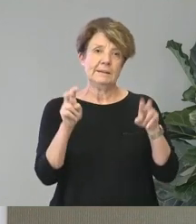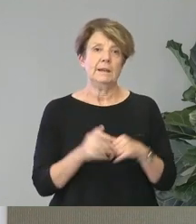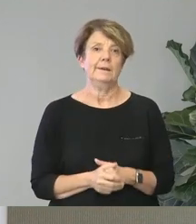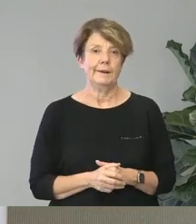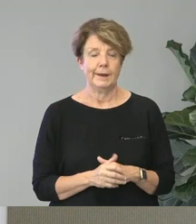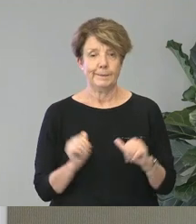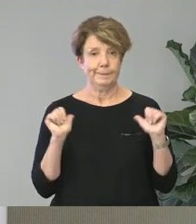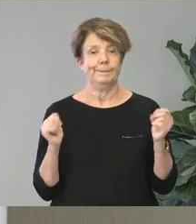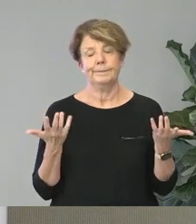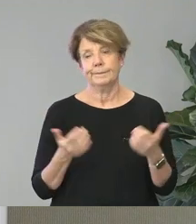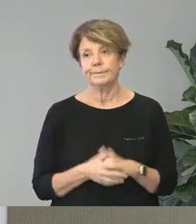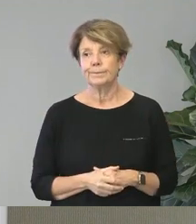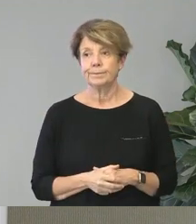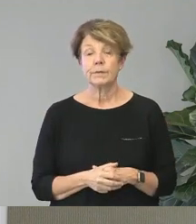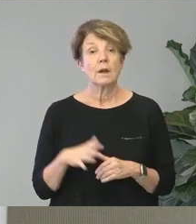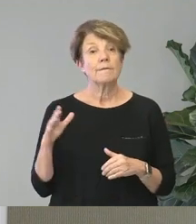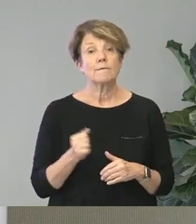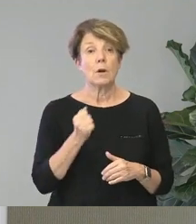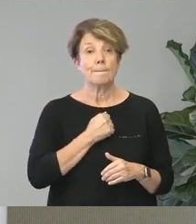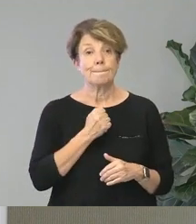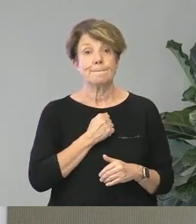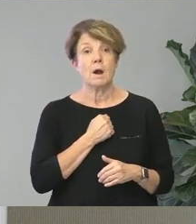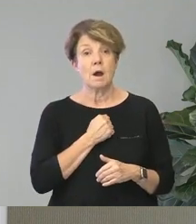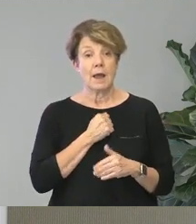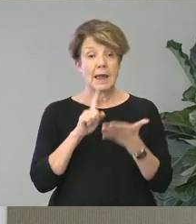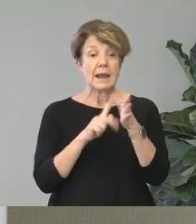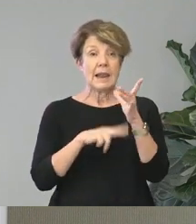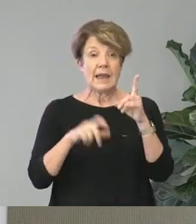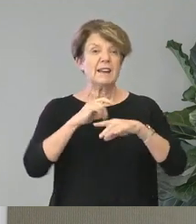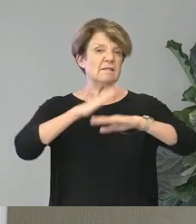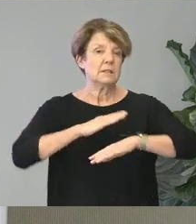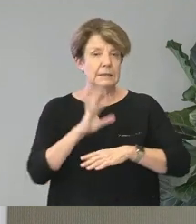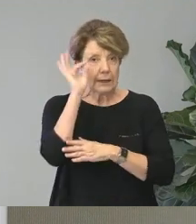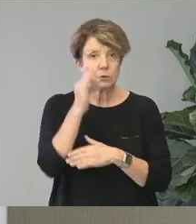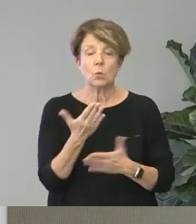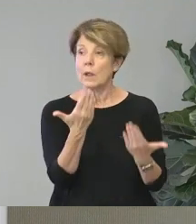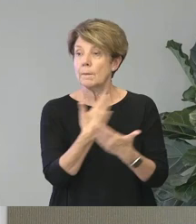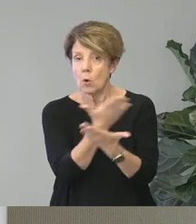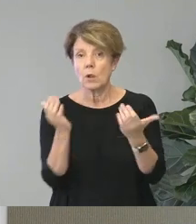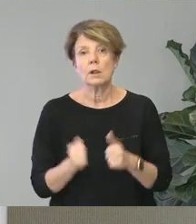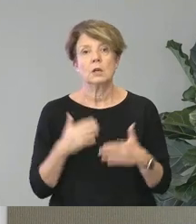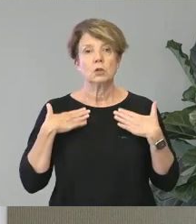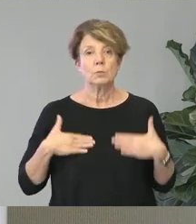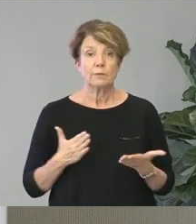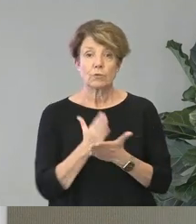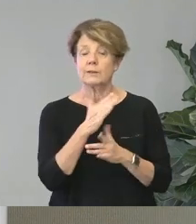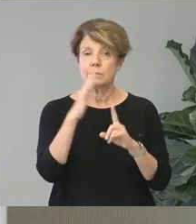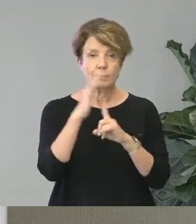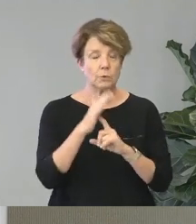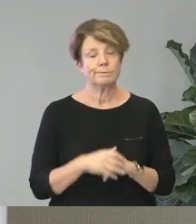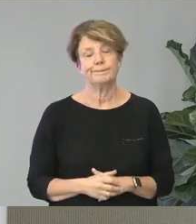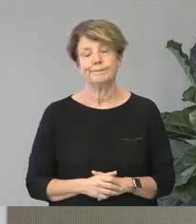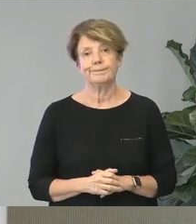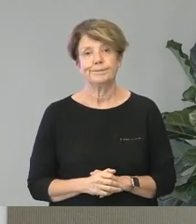call these things out. So on behalf of Metropolitan Local Aboriginal Land Council, welcome everyone here. As I said, human rights are important.